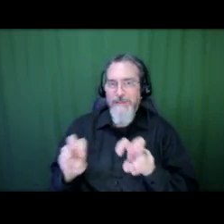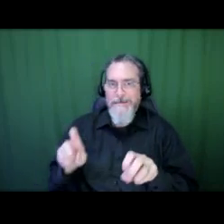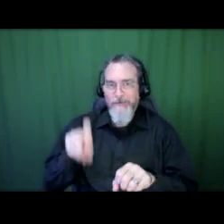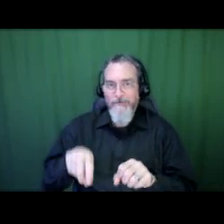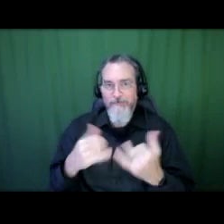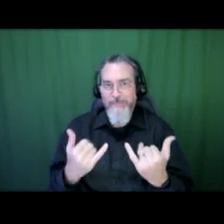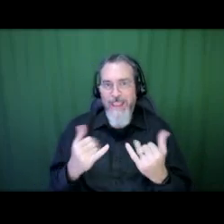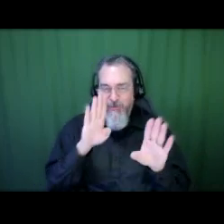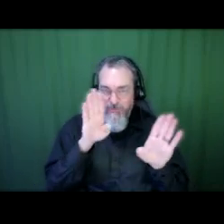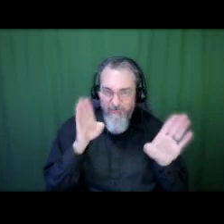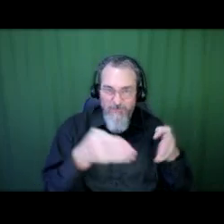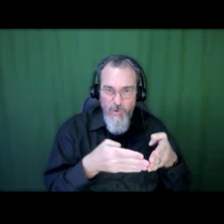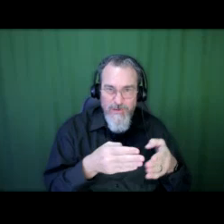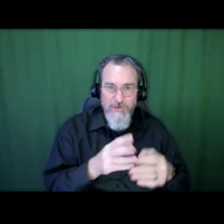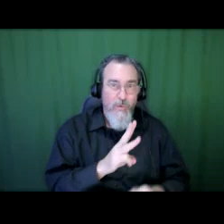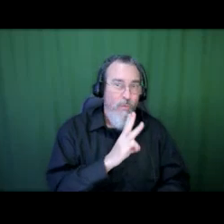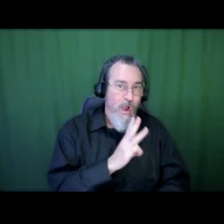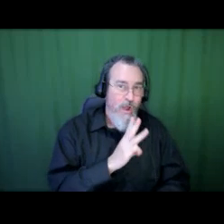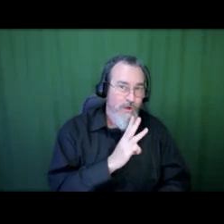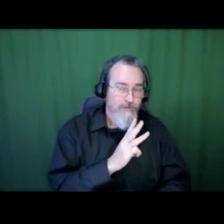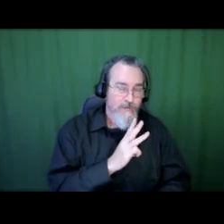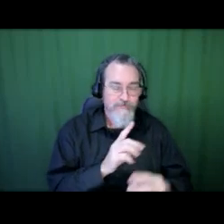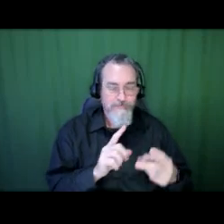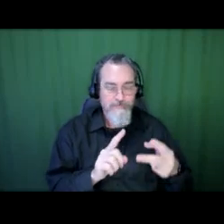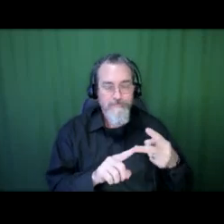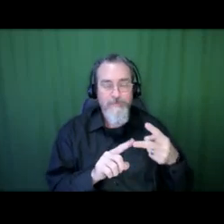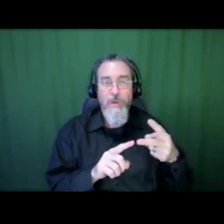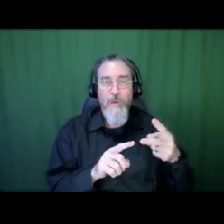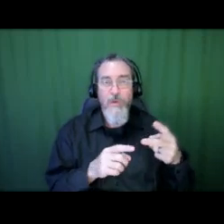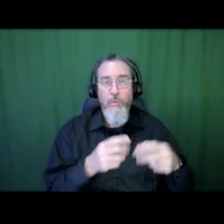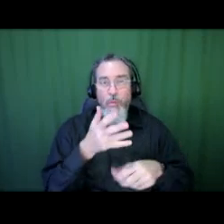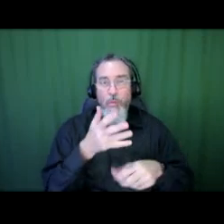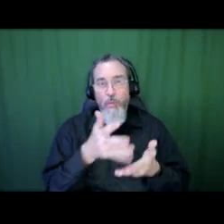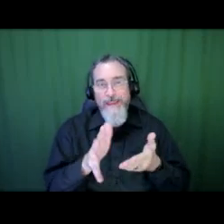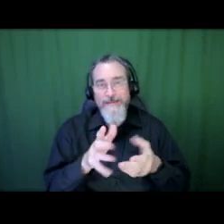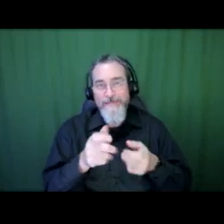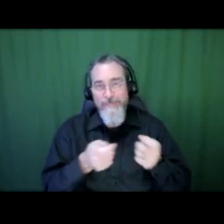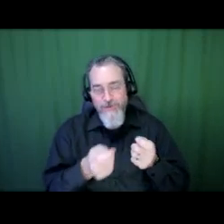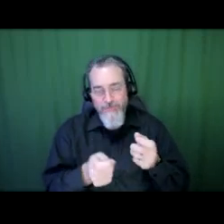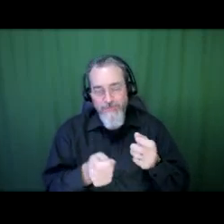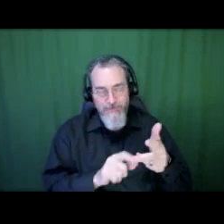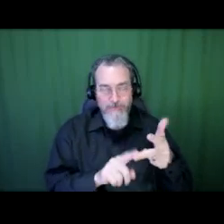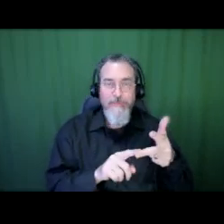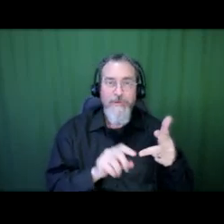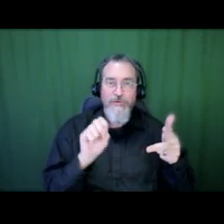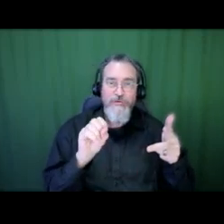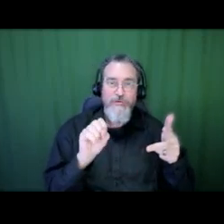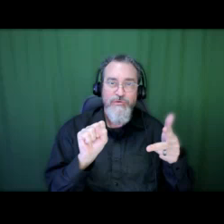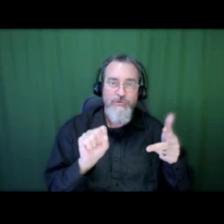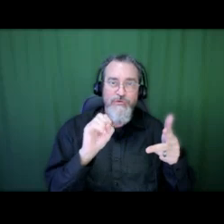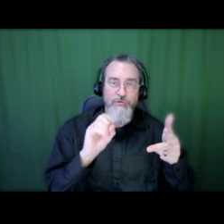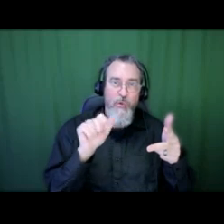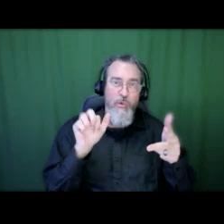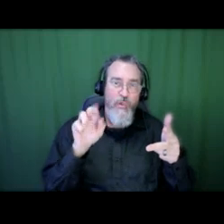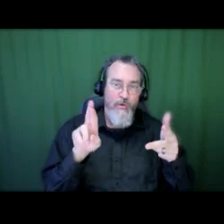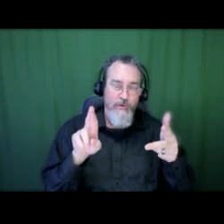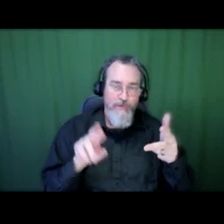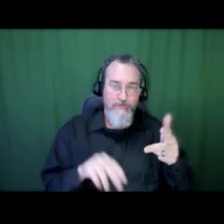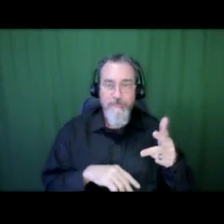water and wastewater treatment and solar. However, in speaking to some of our industry partners, we